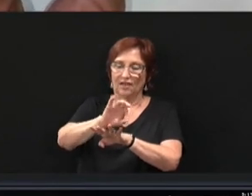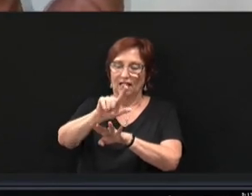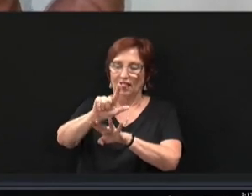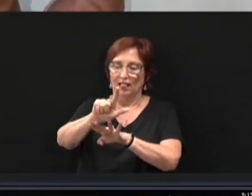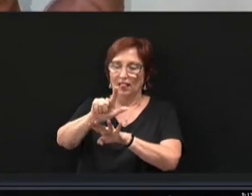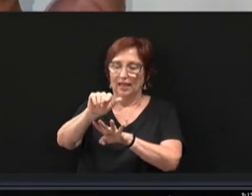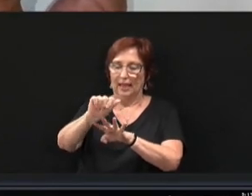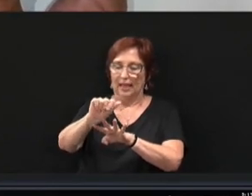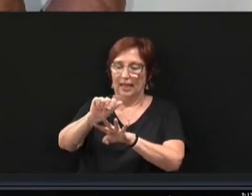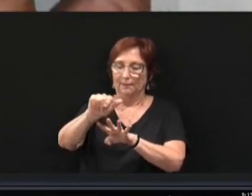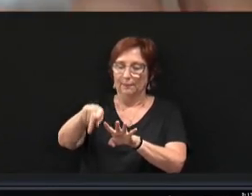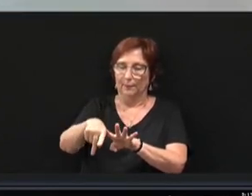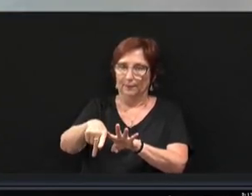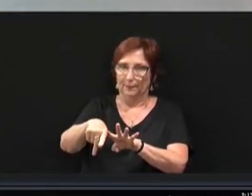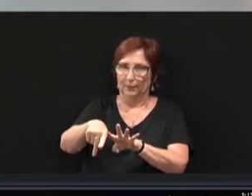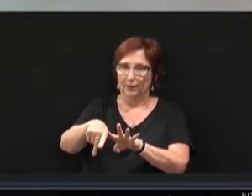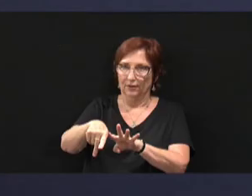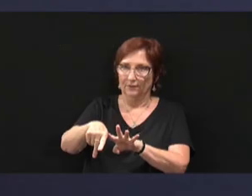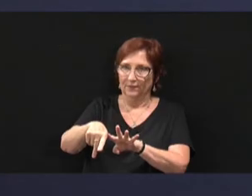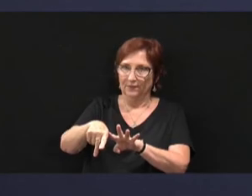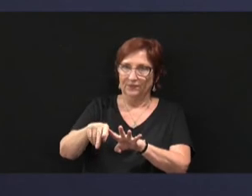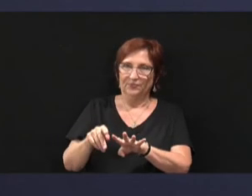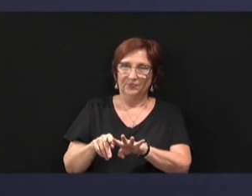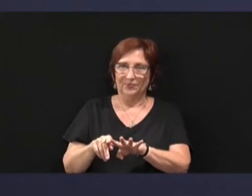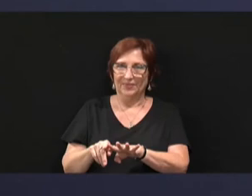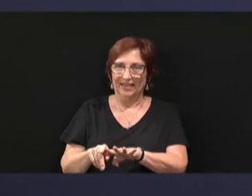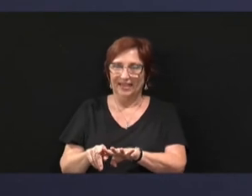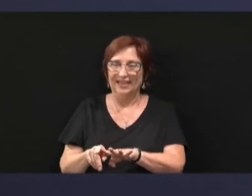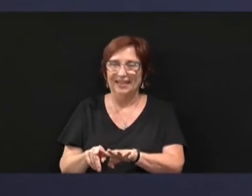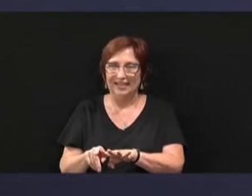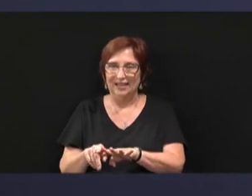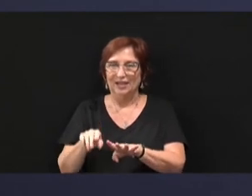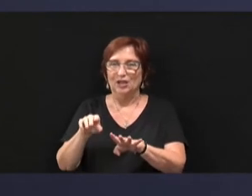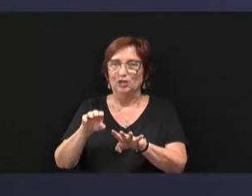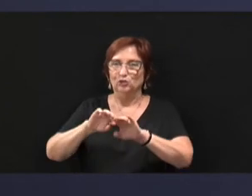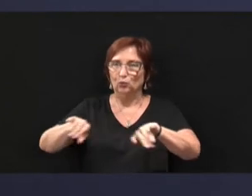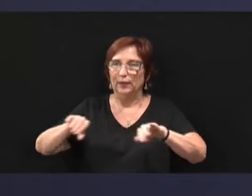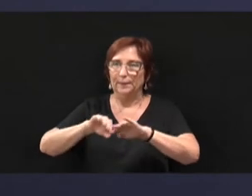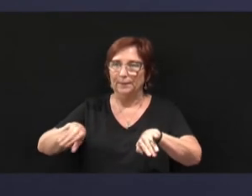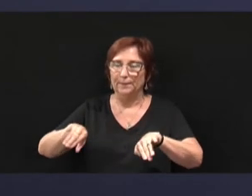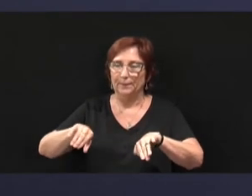Flap. F-l-a-p. Very good. Let's do swim.